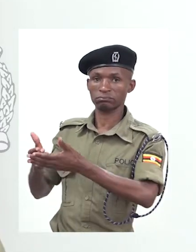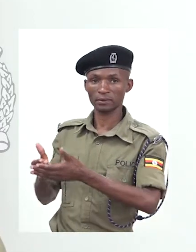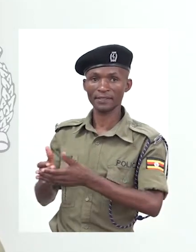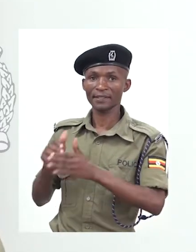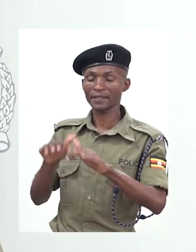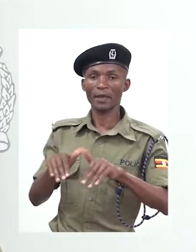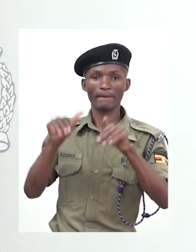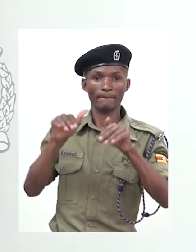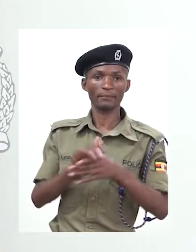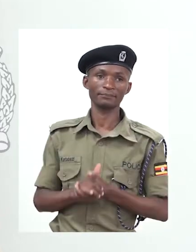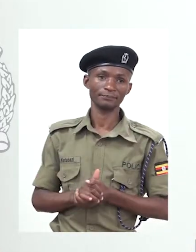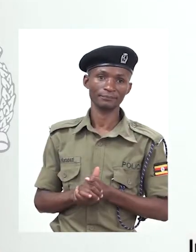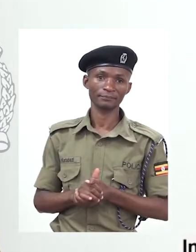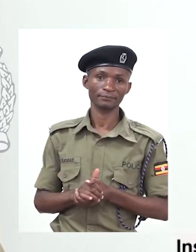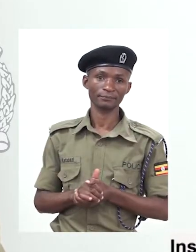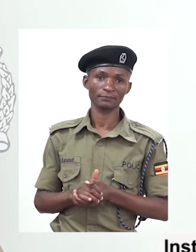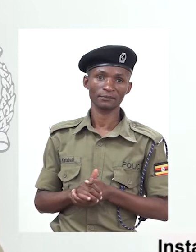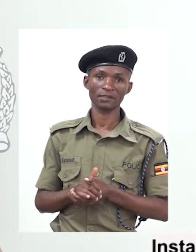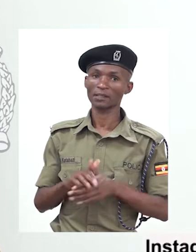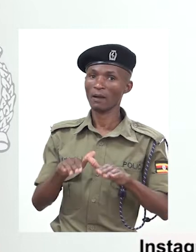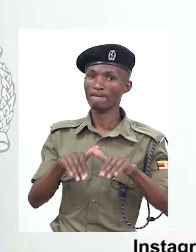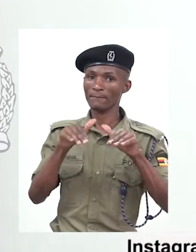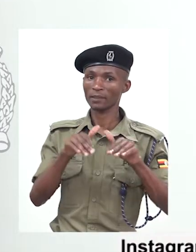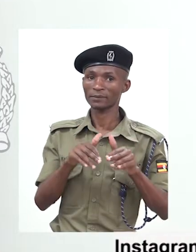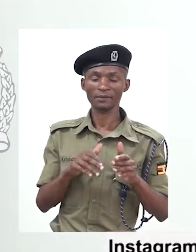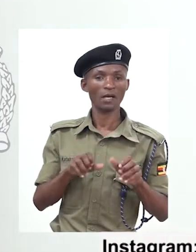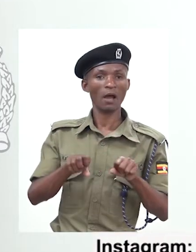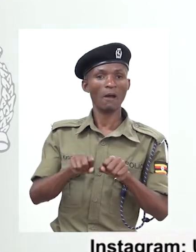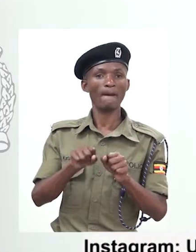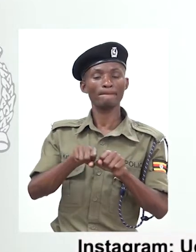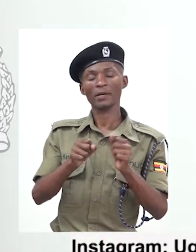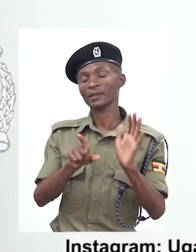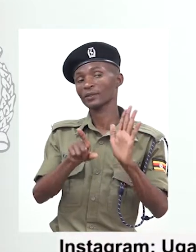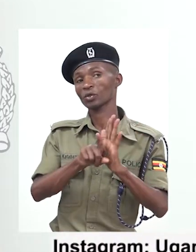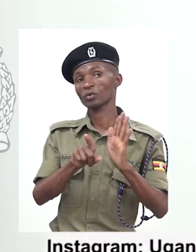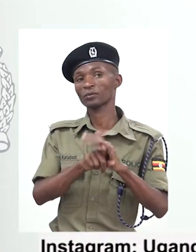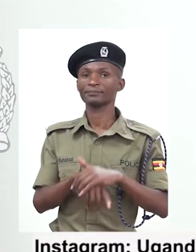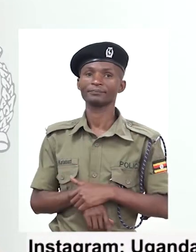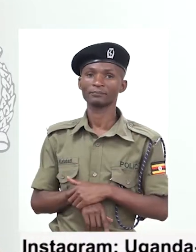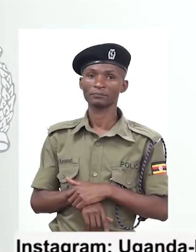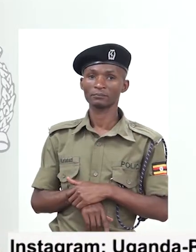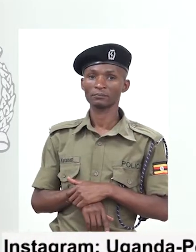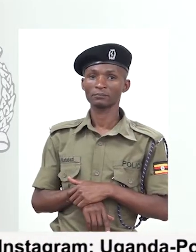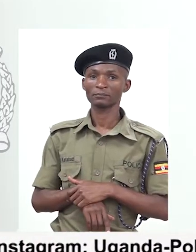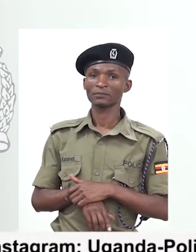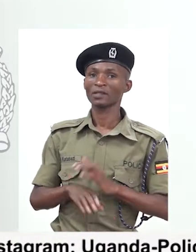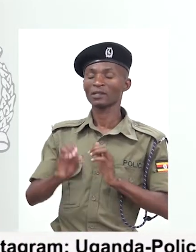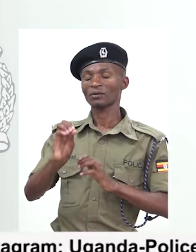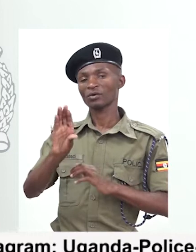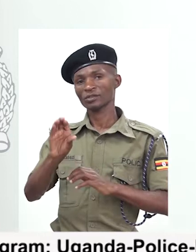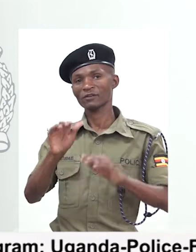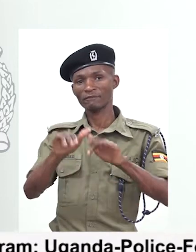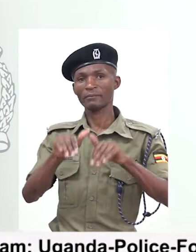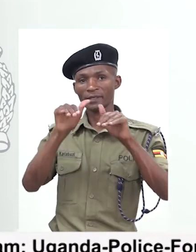complete disregard of the parliamentary electoral procedures. He was however stopped by the OC of Parliament